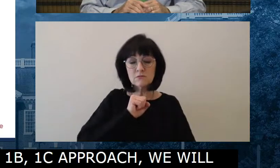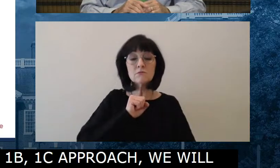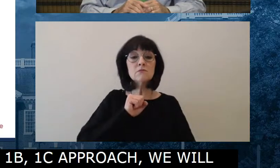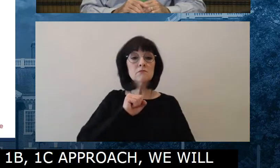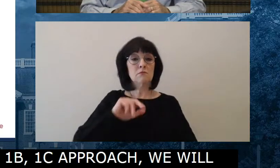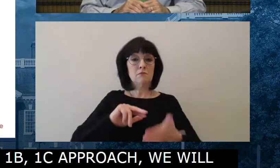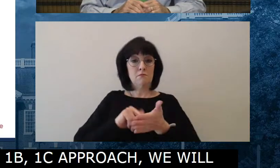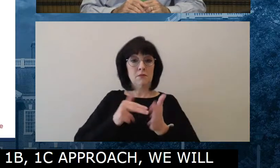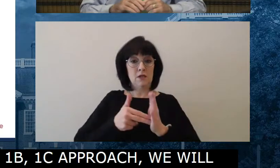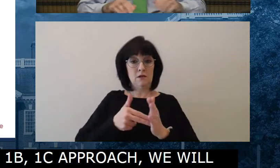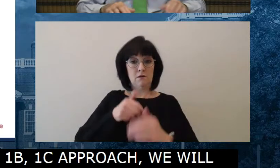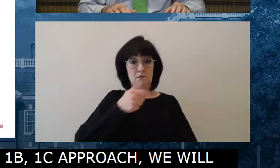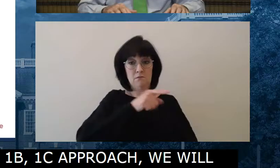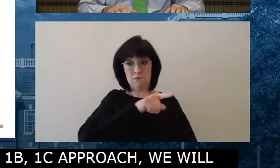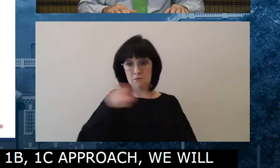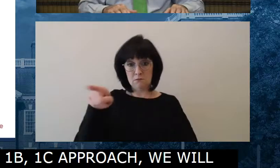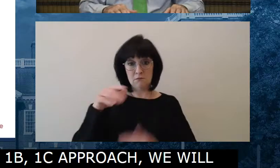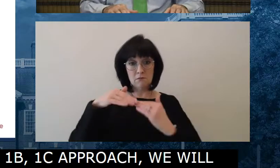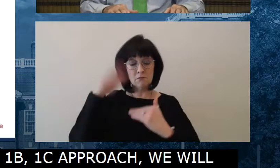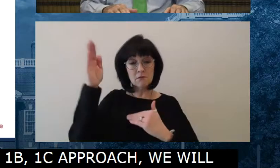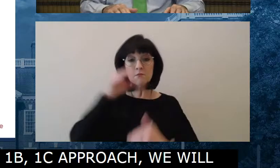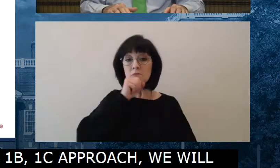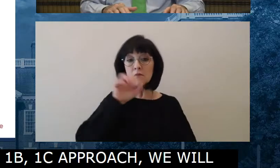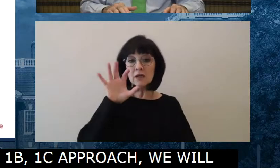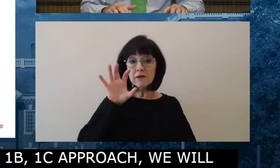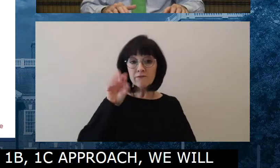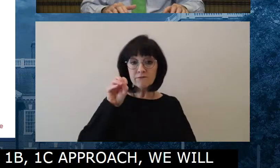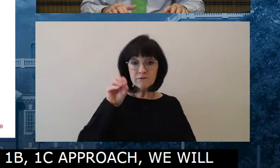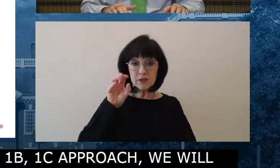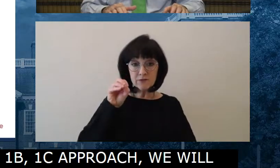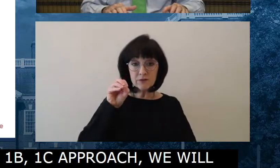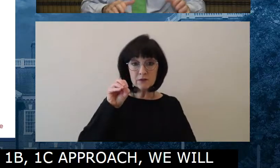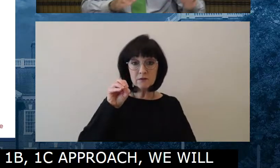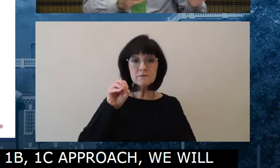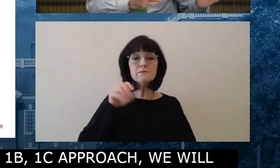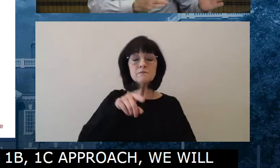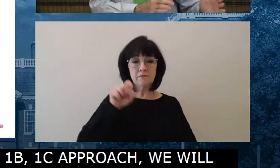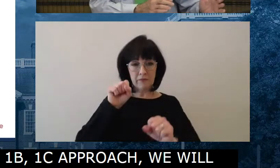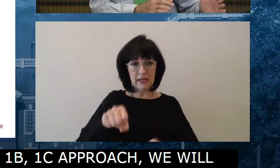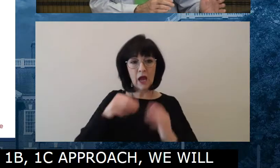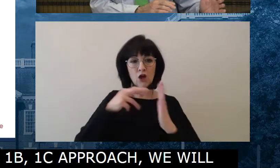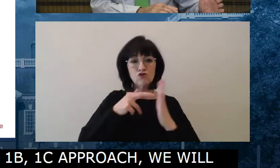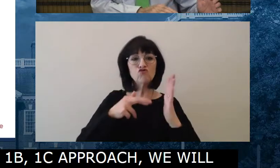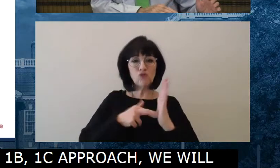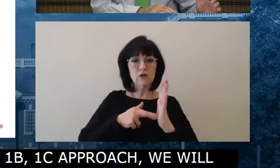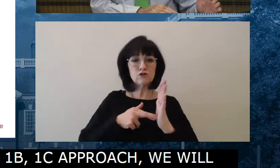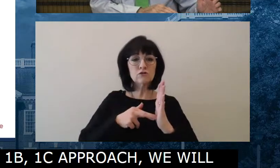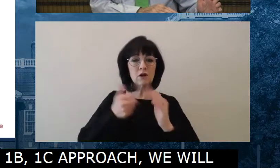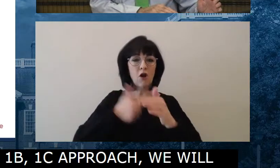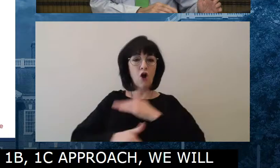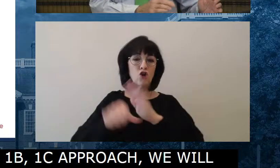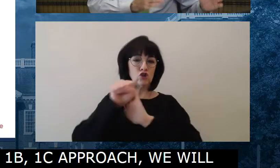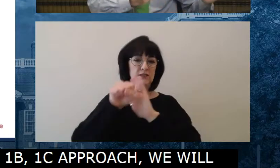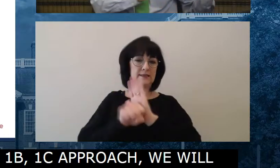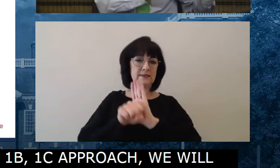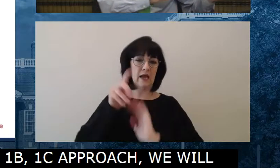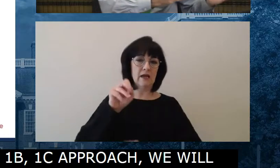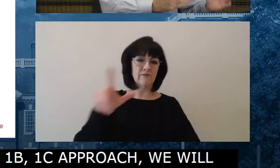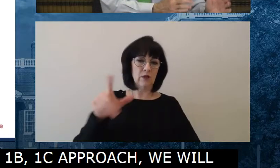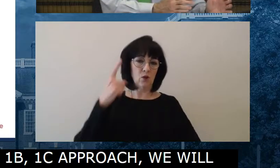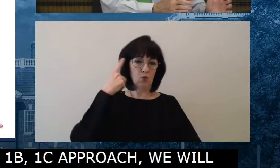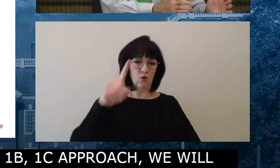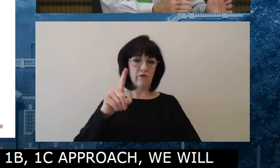and older can register at the State of Delaware for a COVID-19